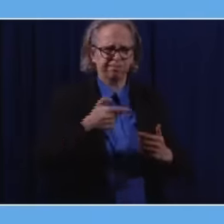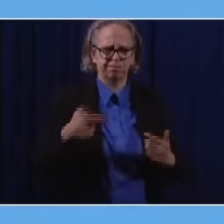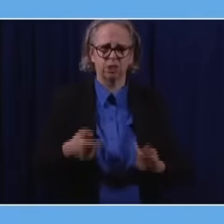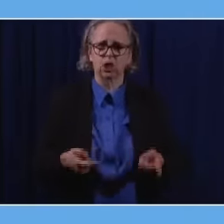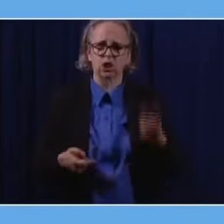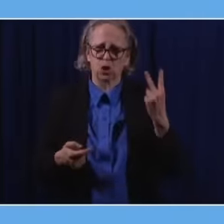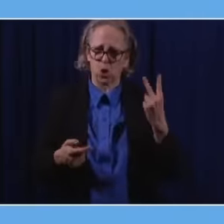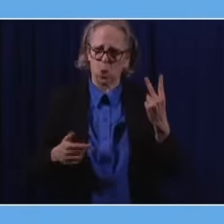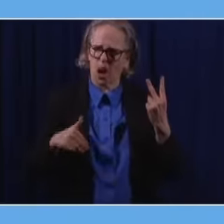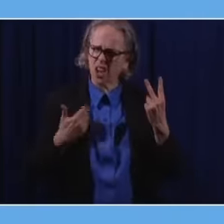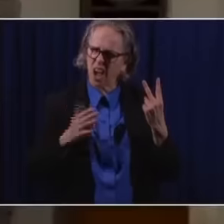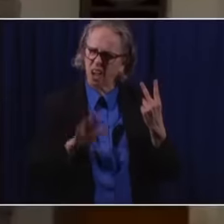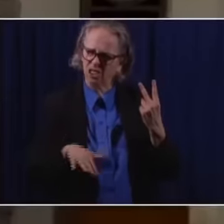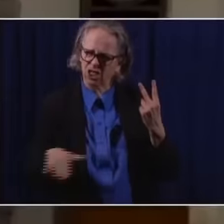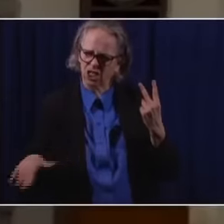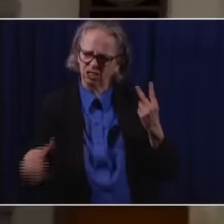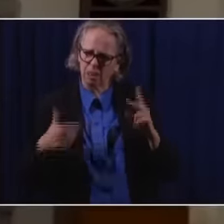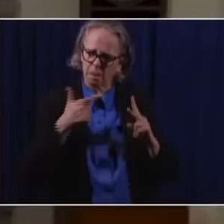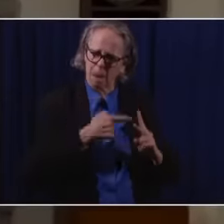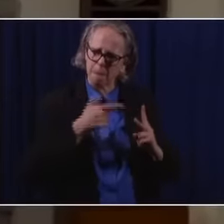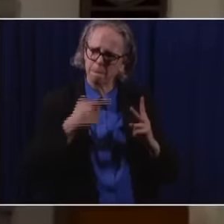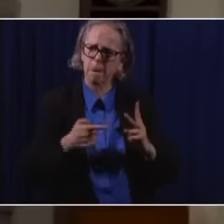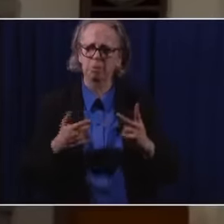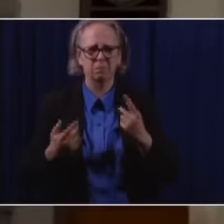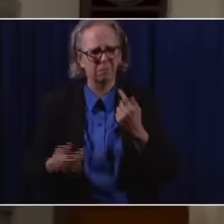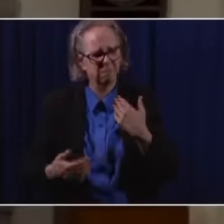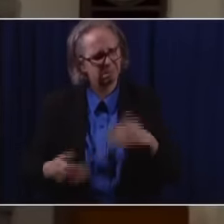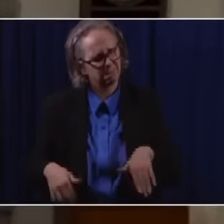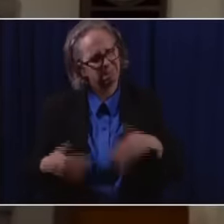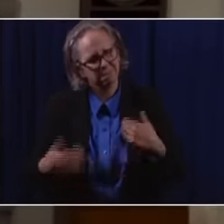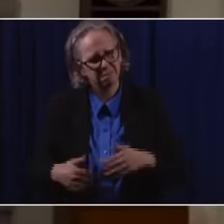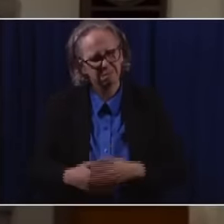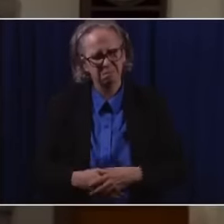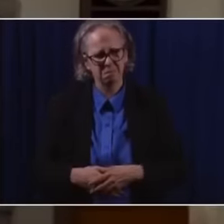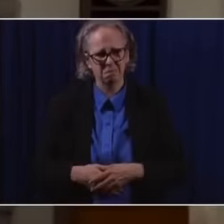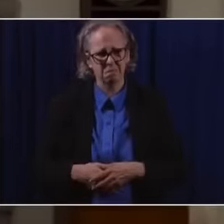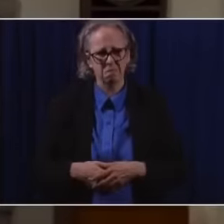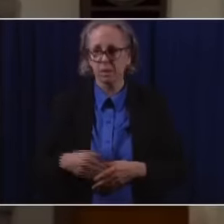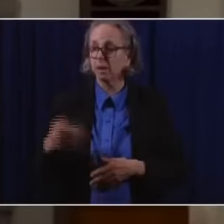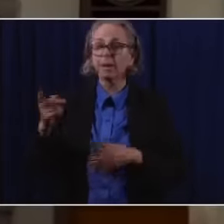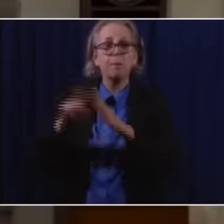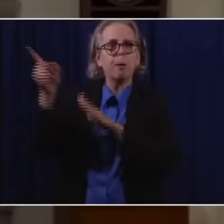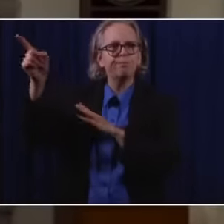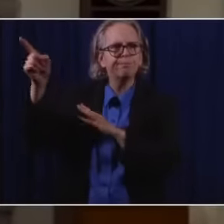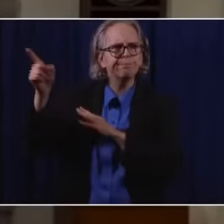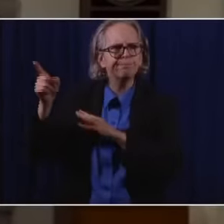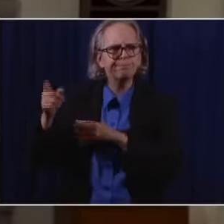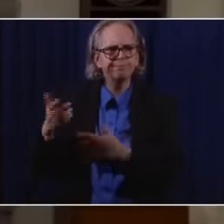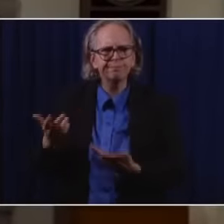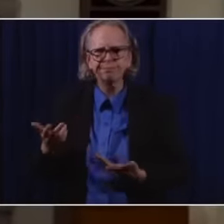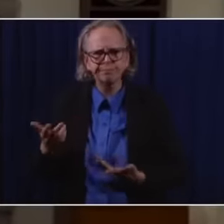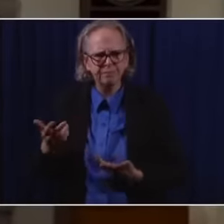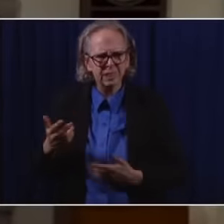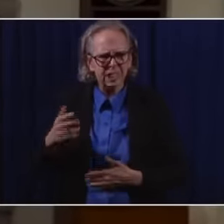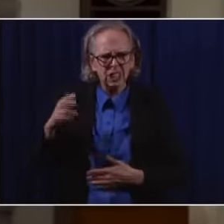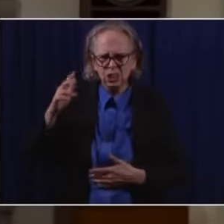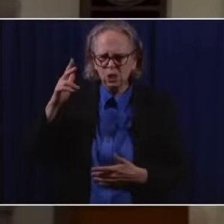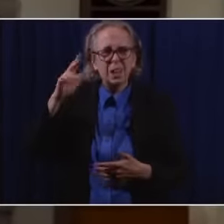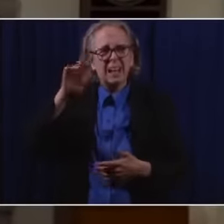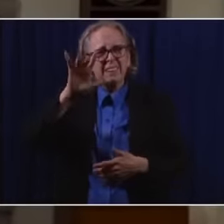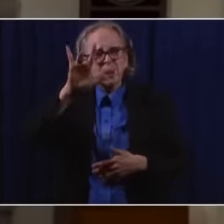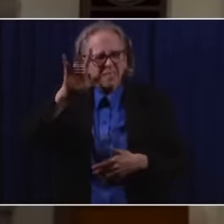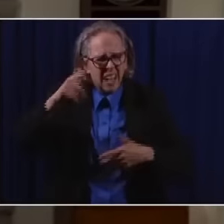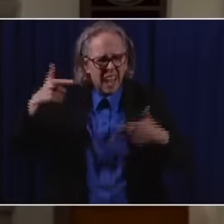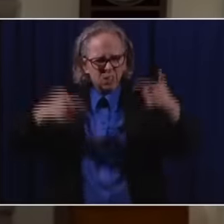suspect charged. That's the headline. According to media reports, 25 shots were fired into an SUV which crashed. 3 kids were in the